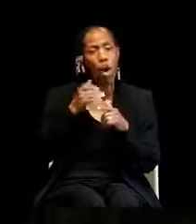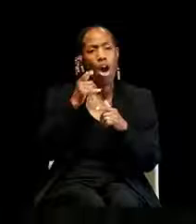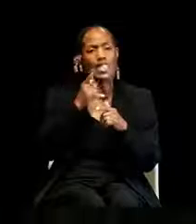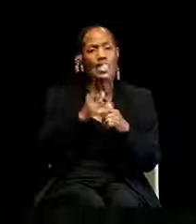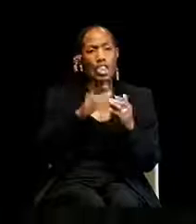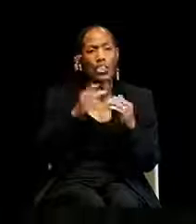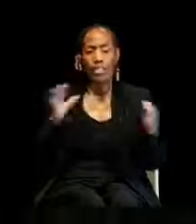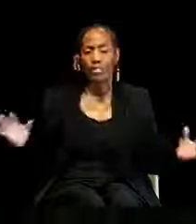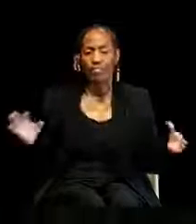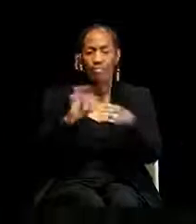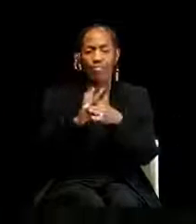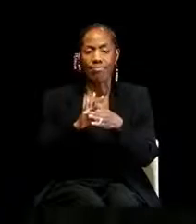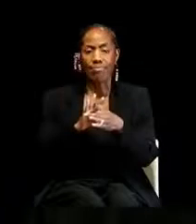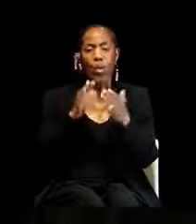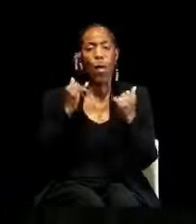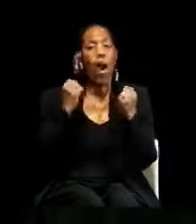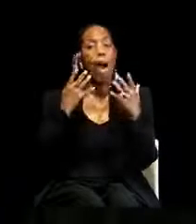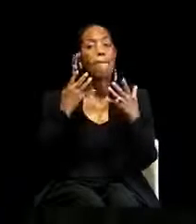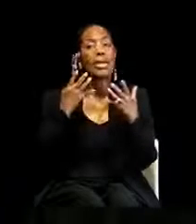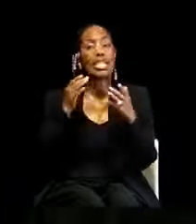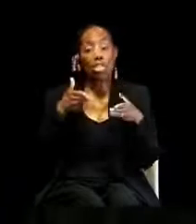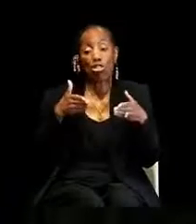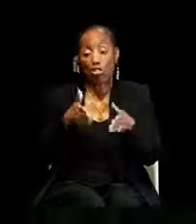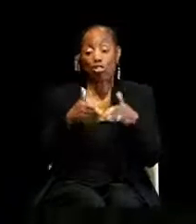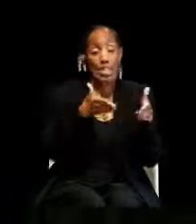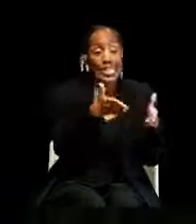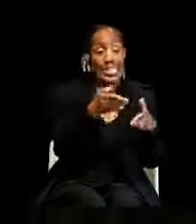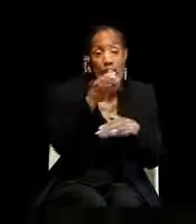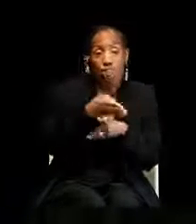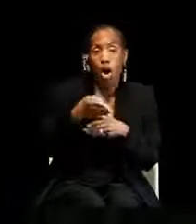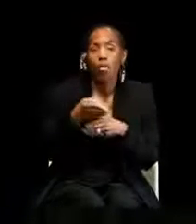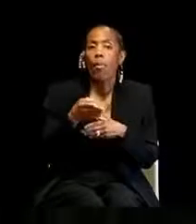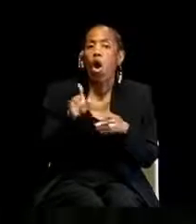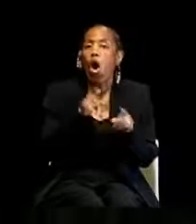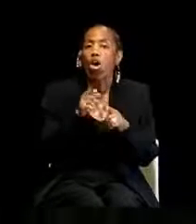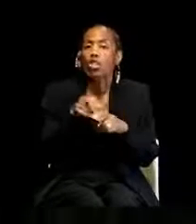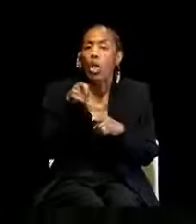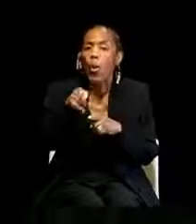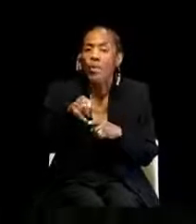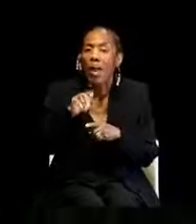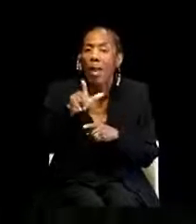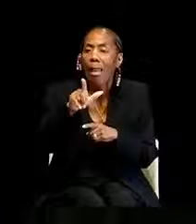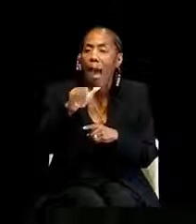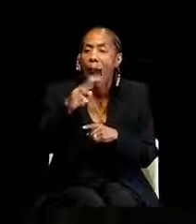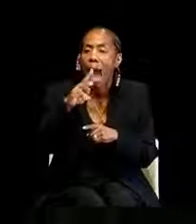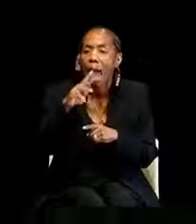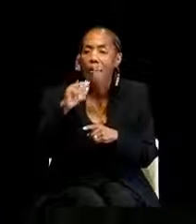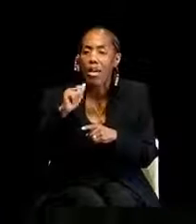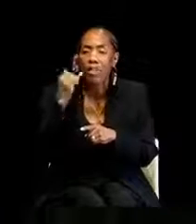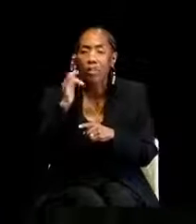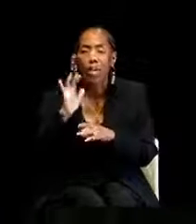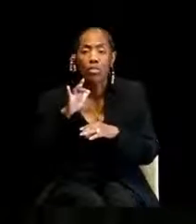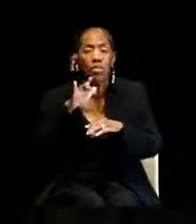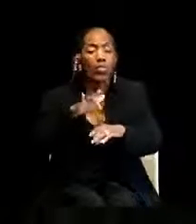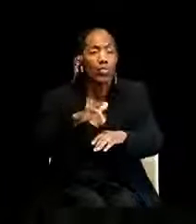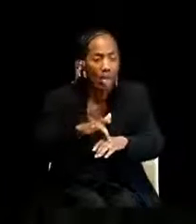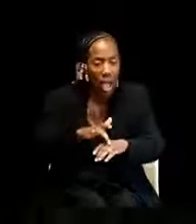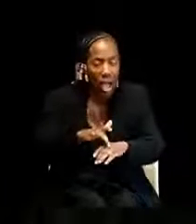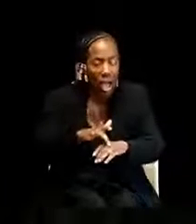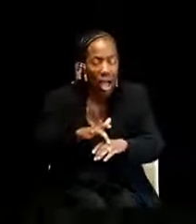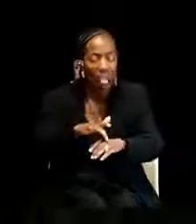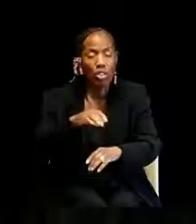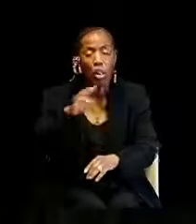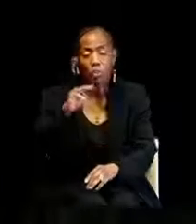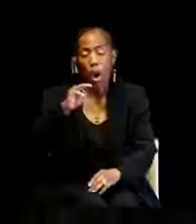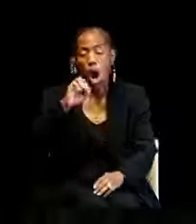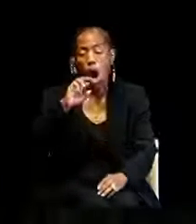lot of streets in Baltimore and Liberia. And if you went to Morgan, the Liberian president actually got an honorary